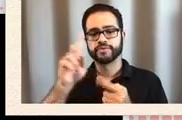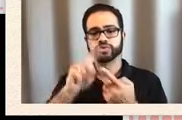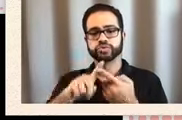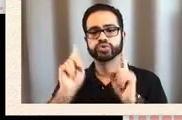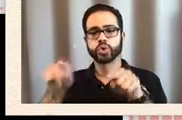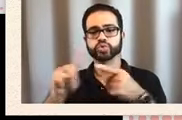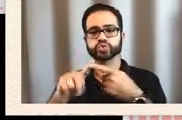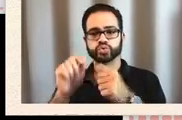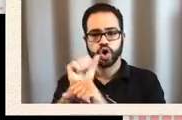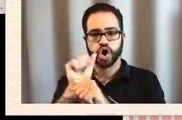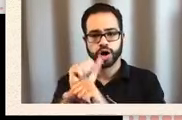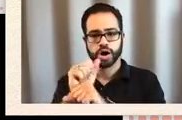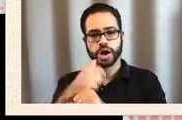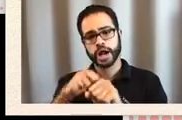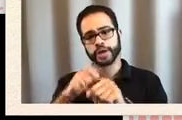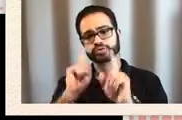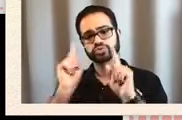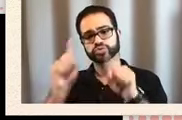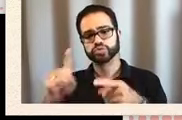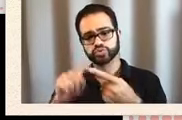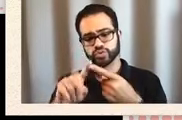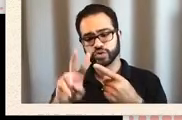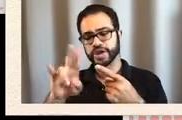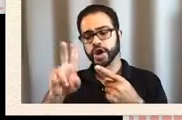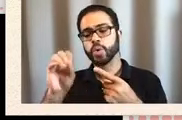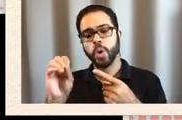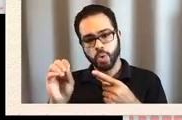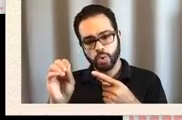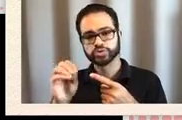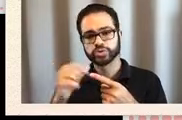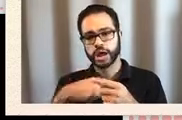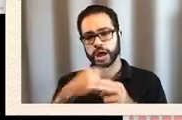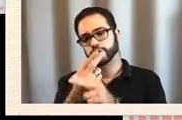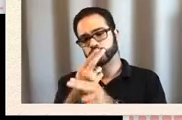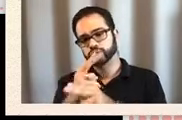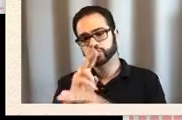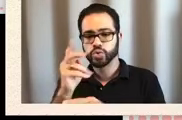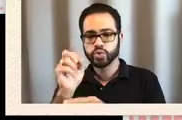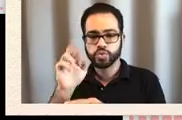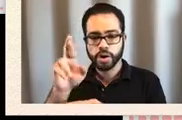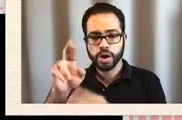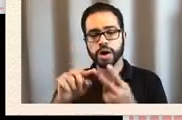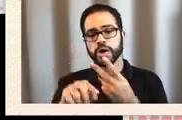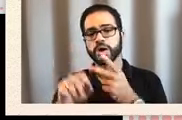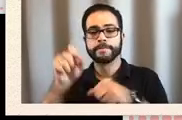all the way to Vero. So I take Uber, or I take a bicycle, or I even take the bus.